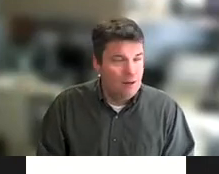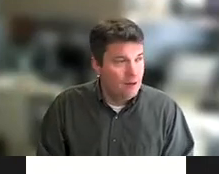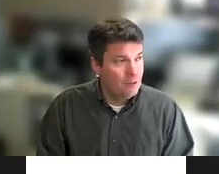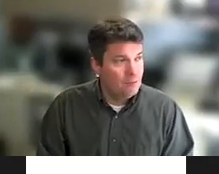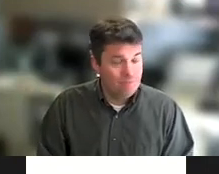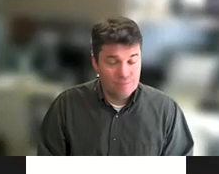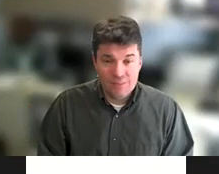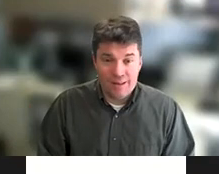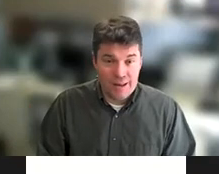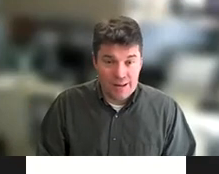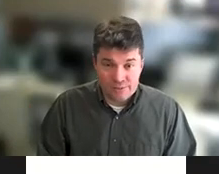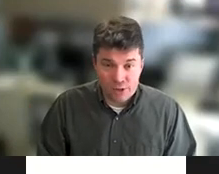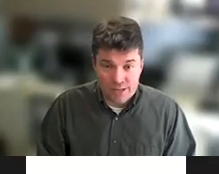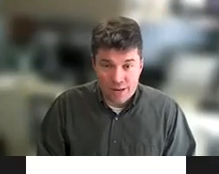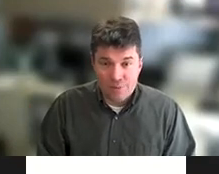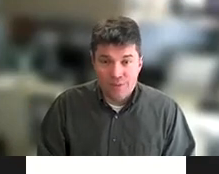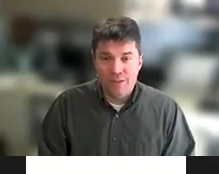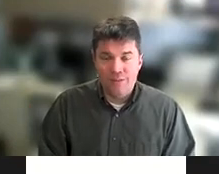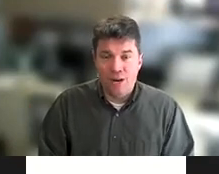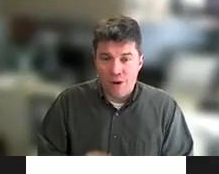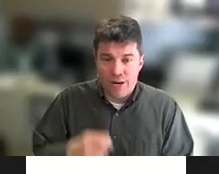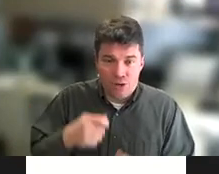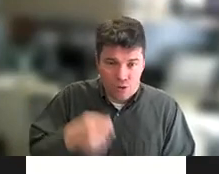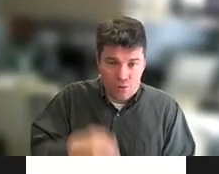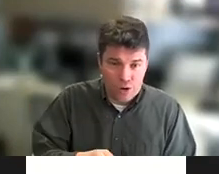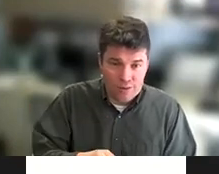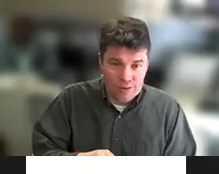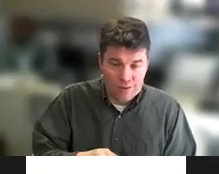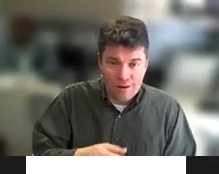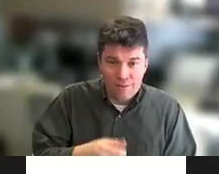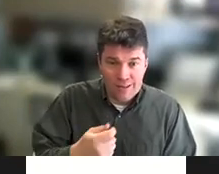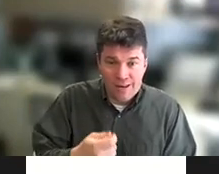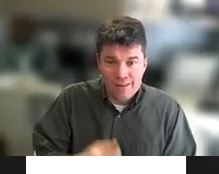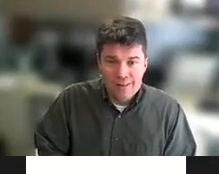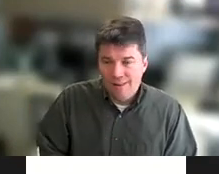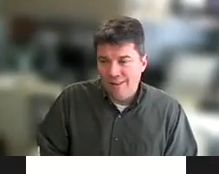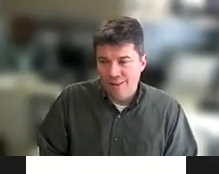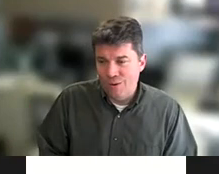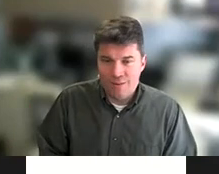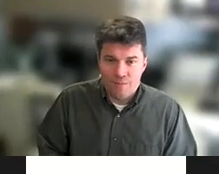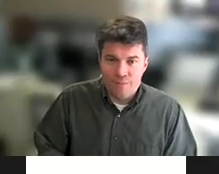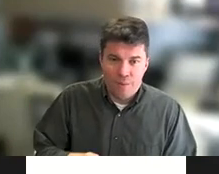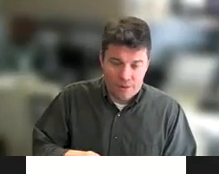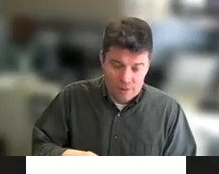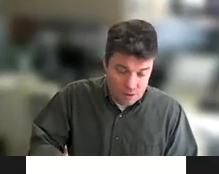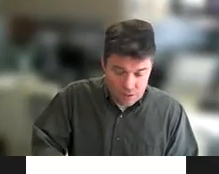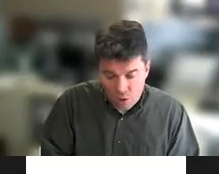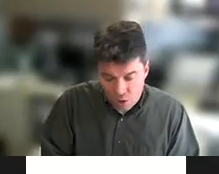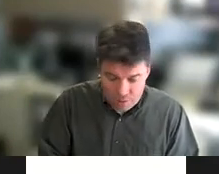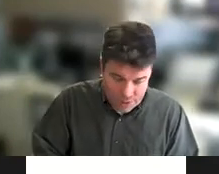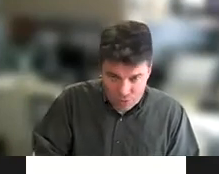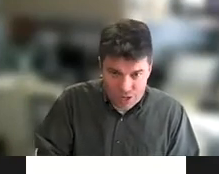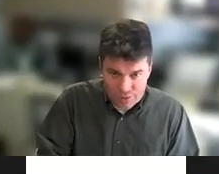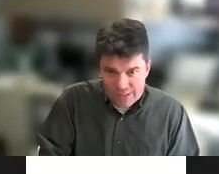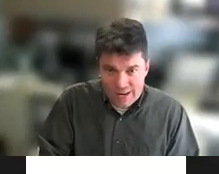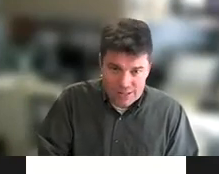professionals. Like dentists, for example, if they're getting ready to do some work on their teeth, although some of them probably say,